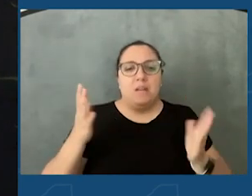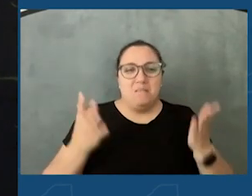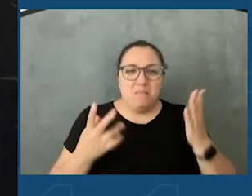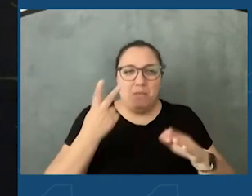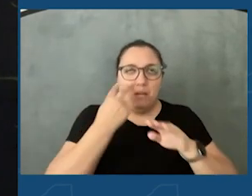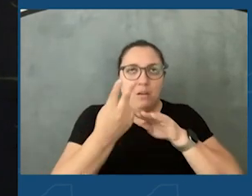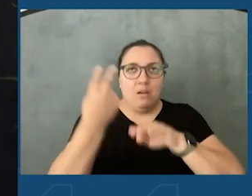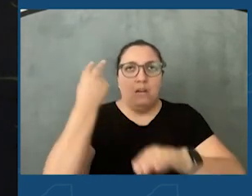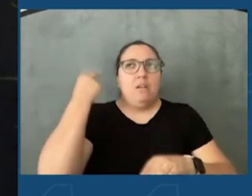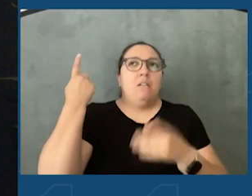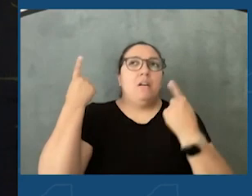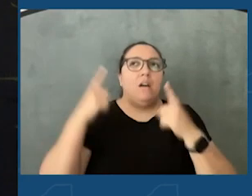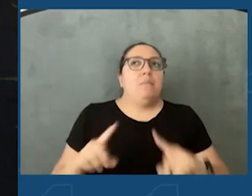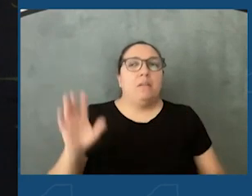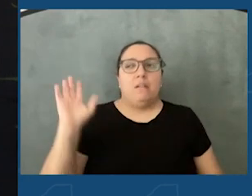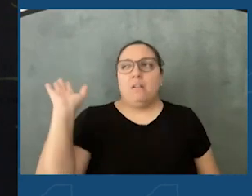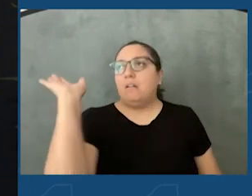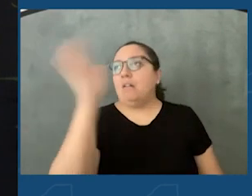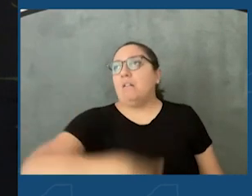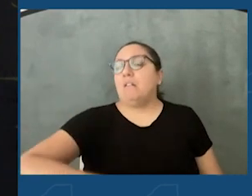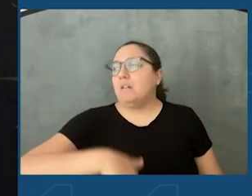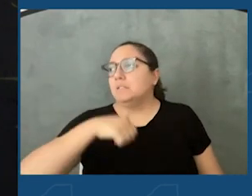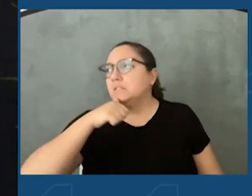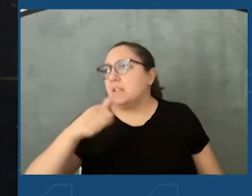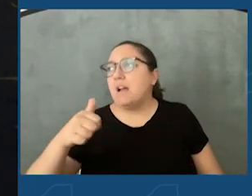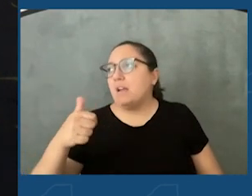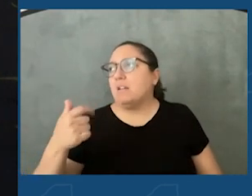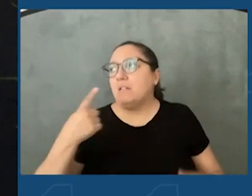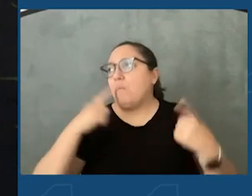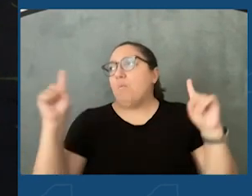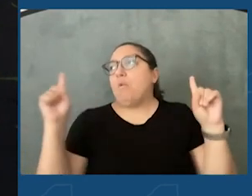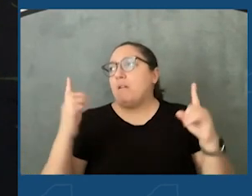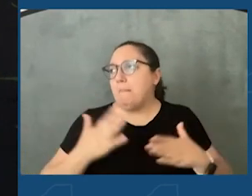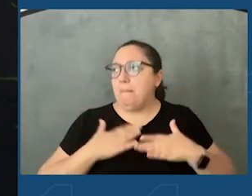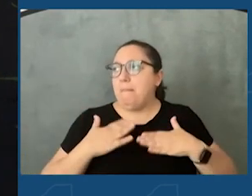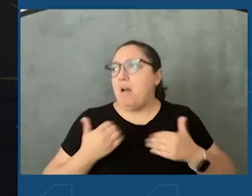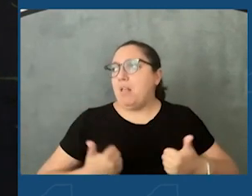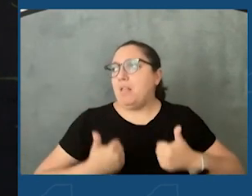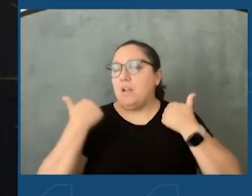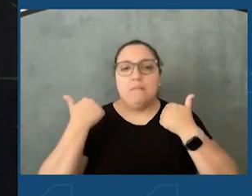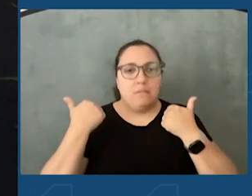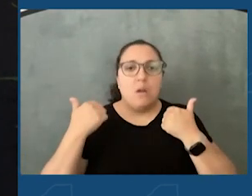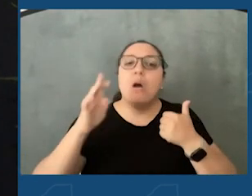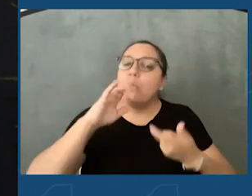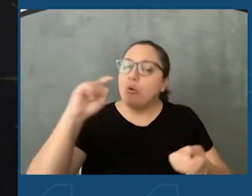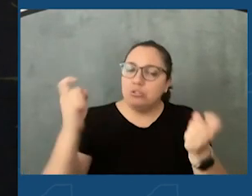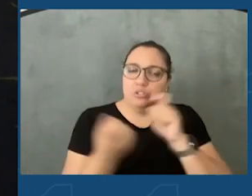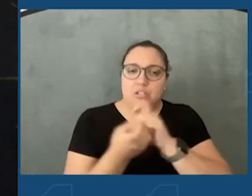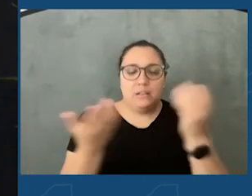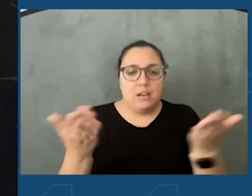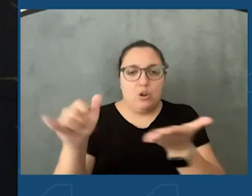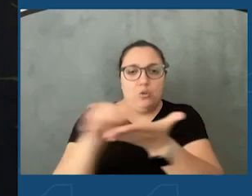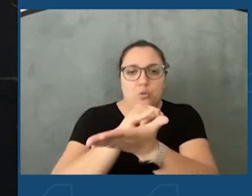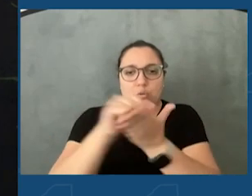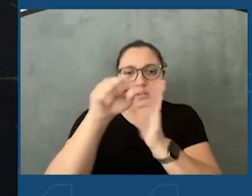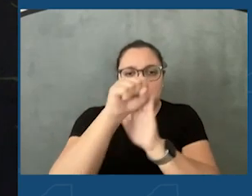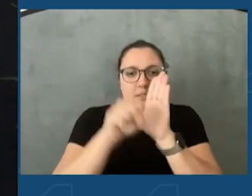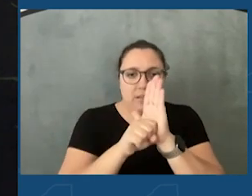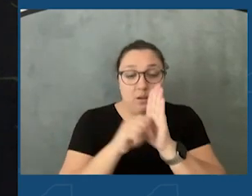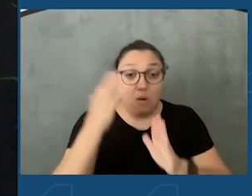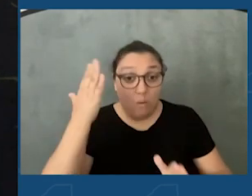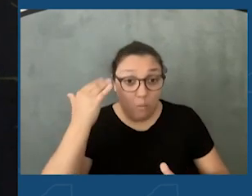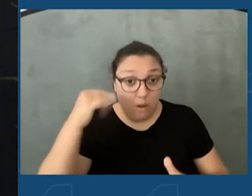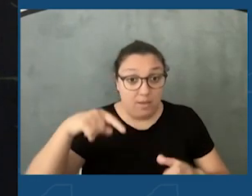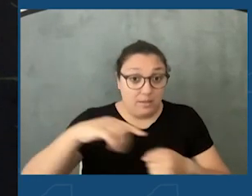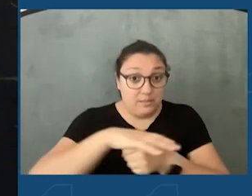well, not perhaps in my lifetime. We've changed that here in New York because this region